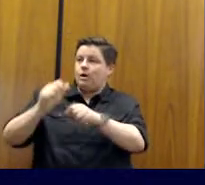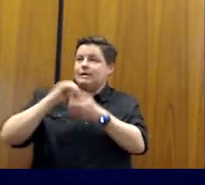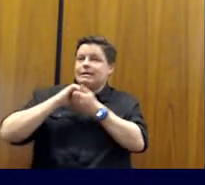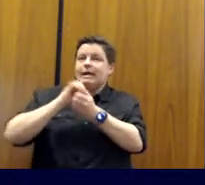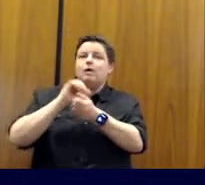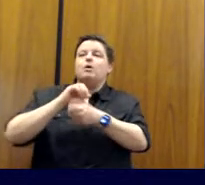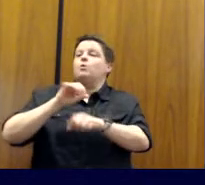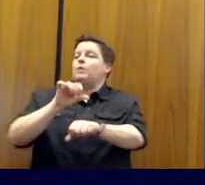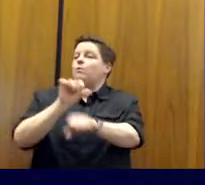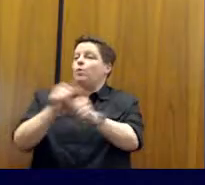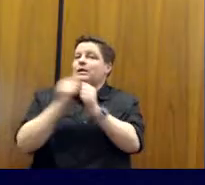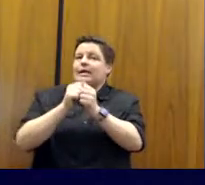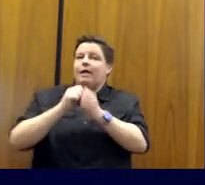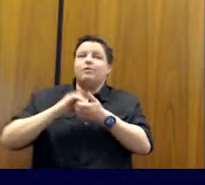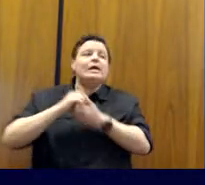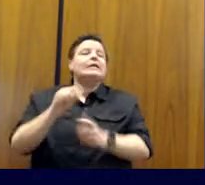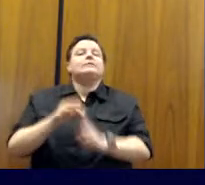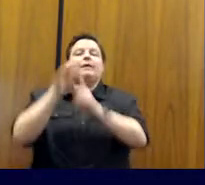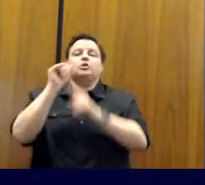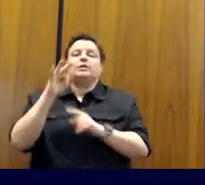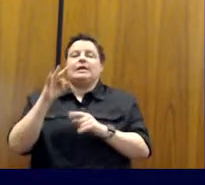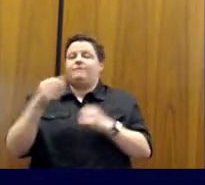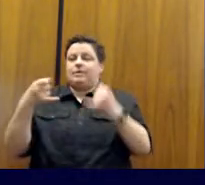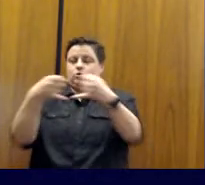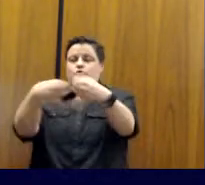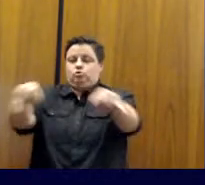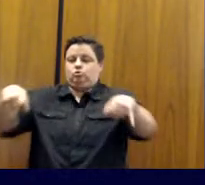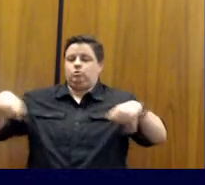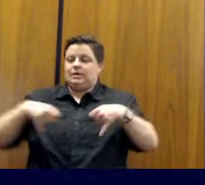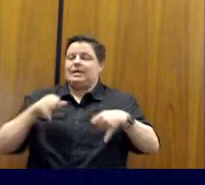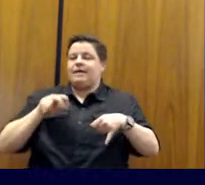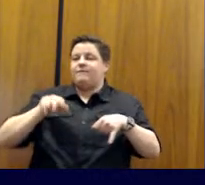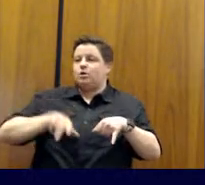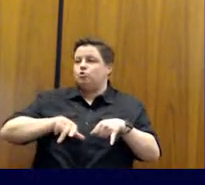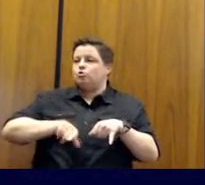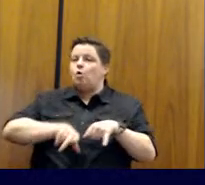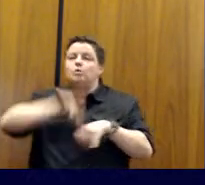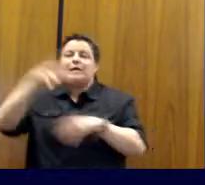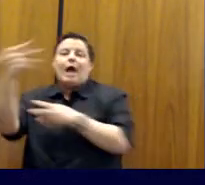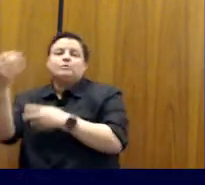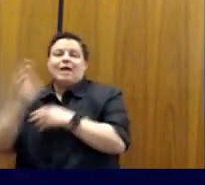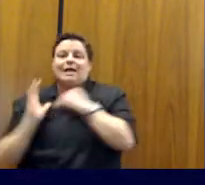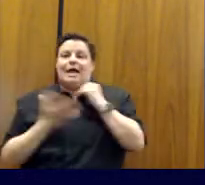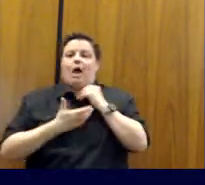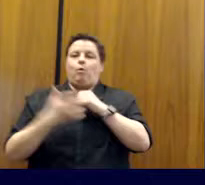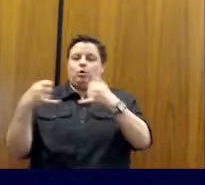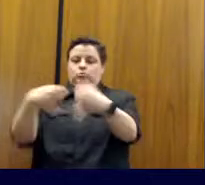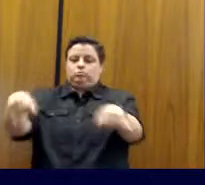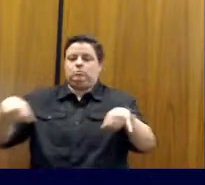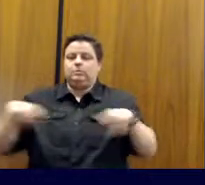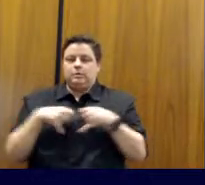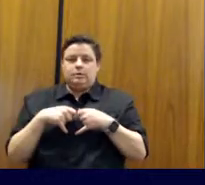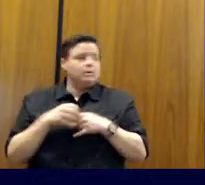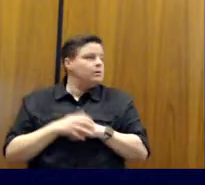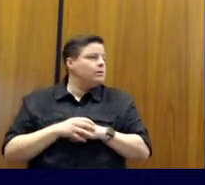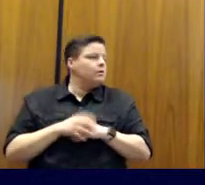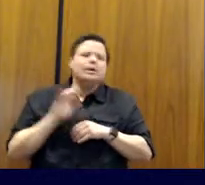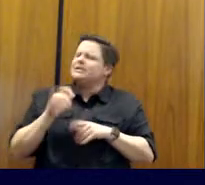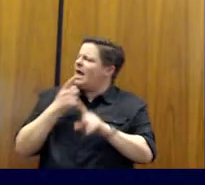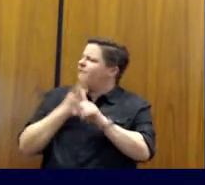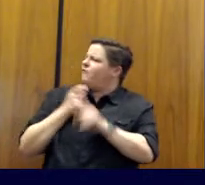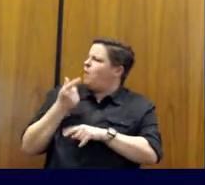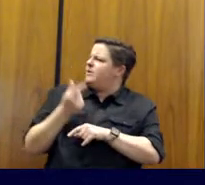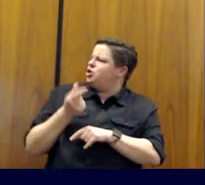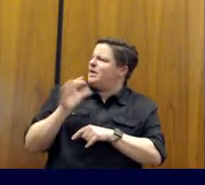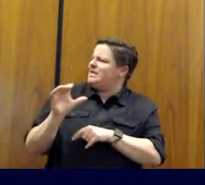crosses jurisdictional bounds. One other question, and I'll leave you be. The source of these, is it from Genesee County, or